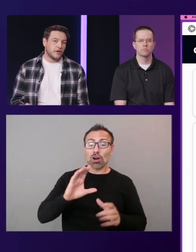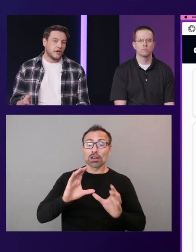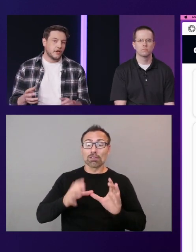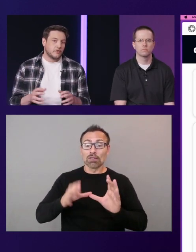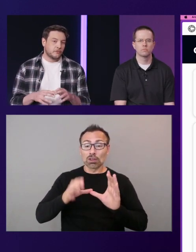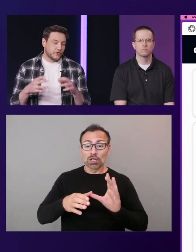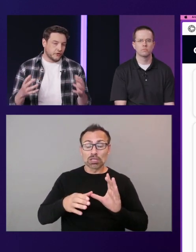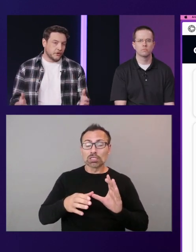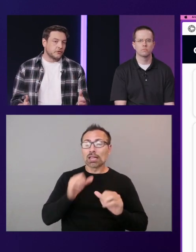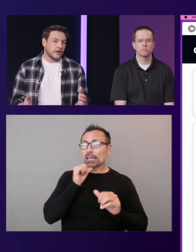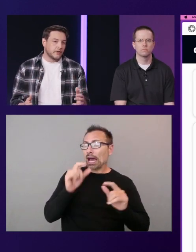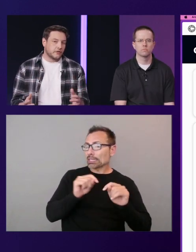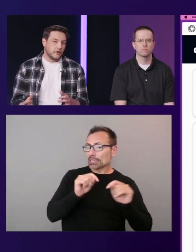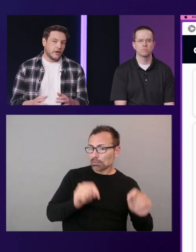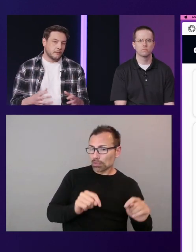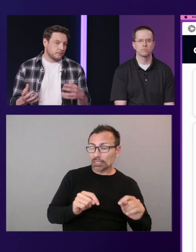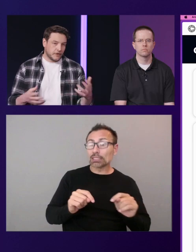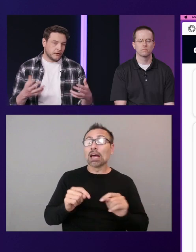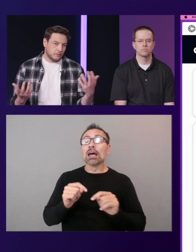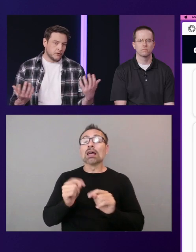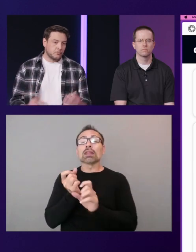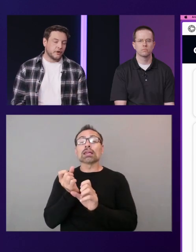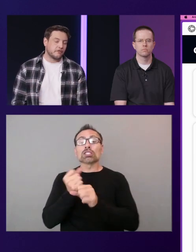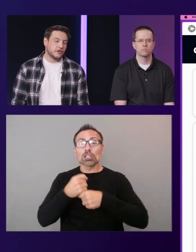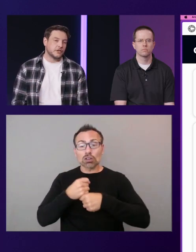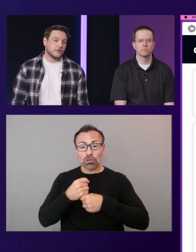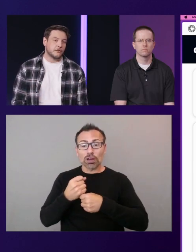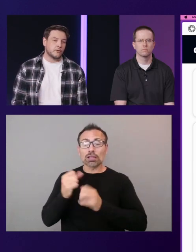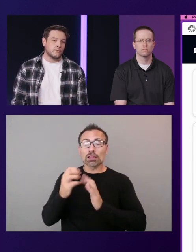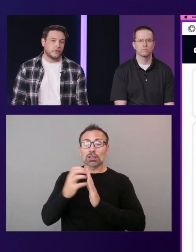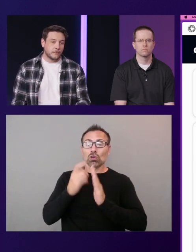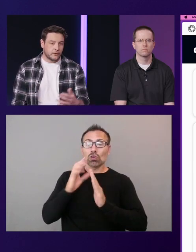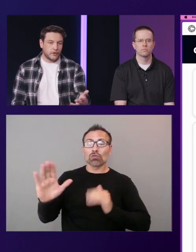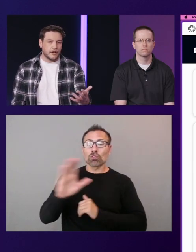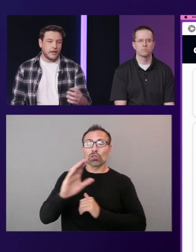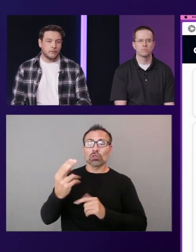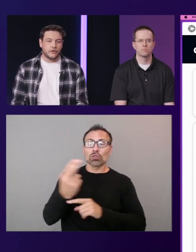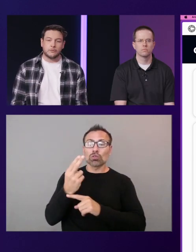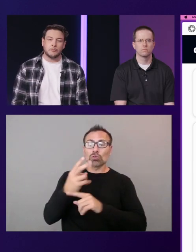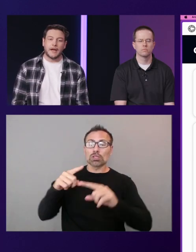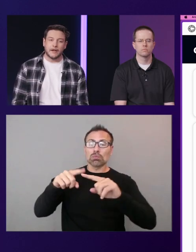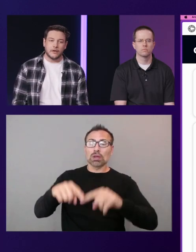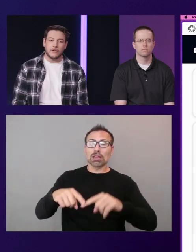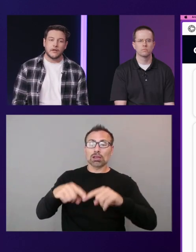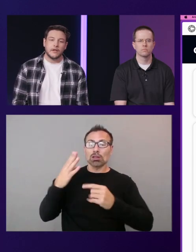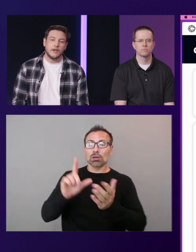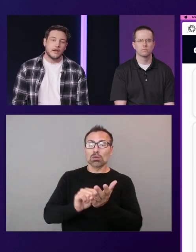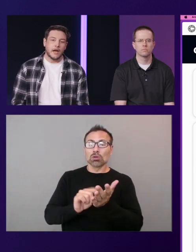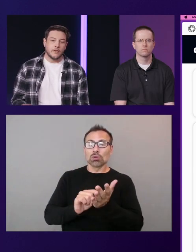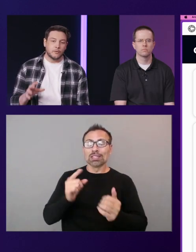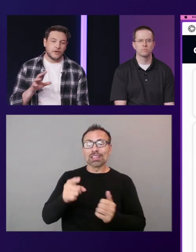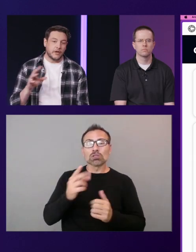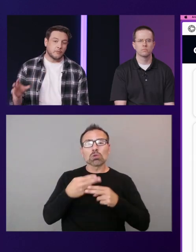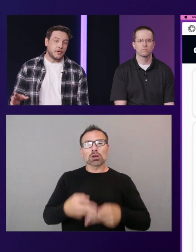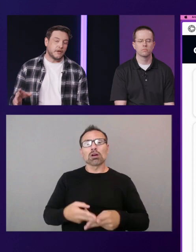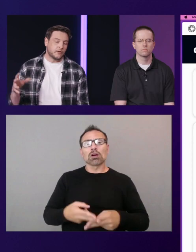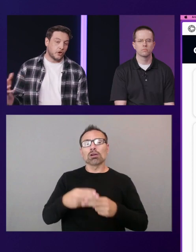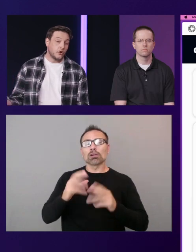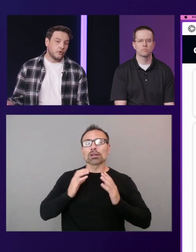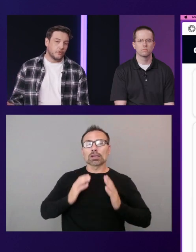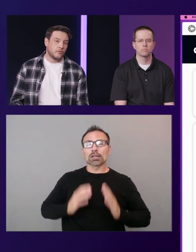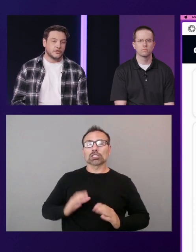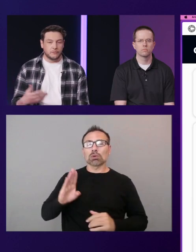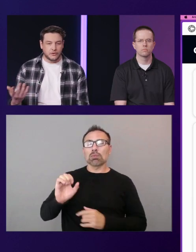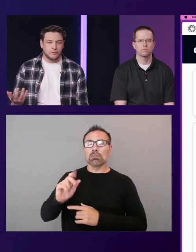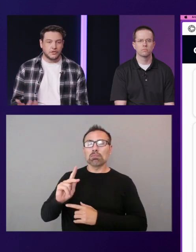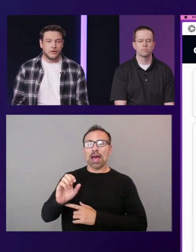code for your use case based on the blueprint definitions. So we'll give this one a name, customer backend. And then we can take a peek at the